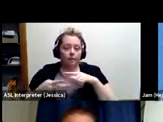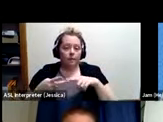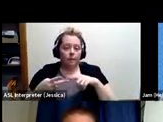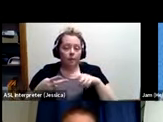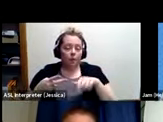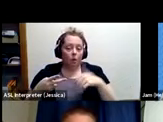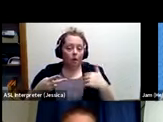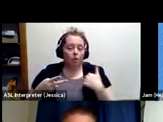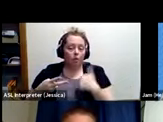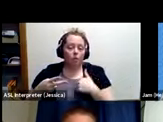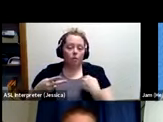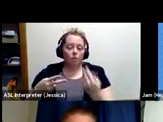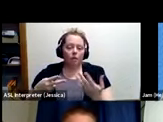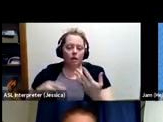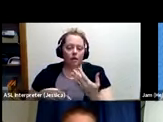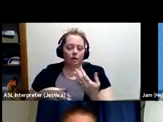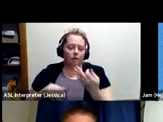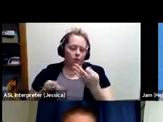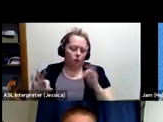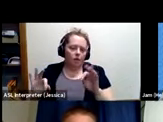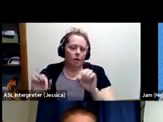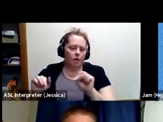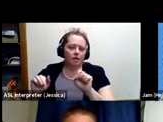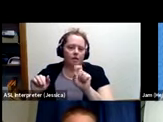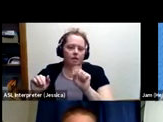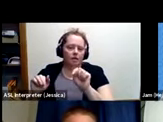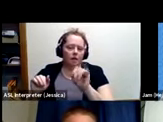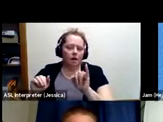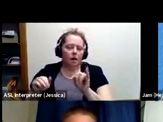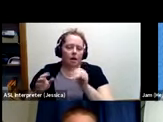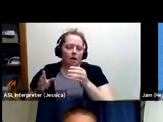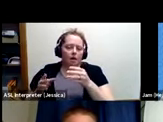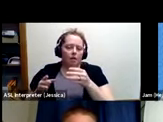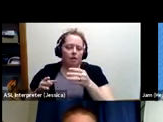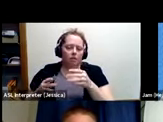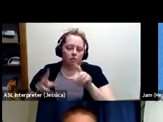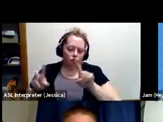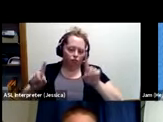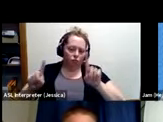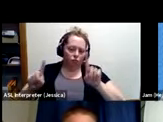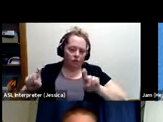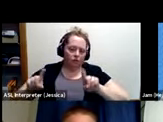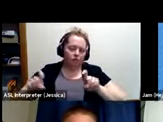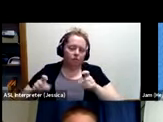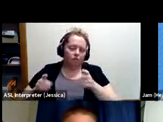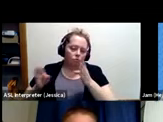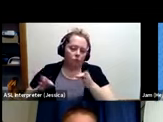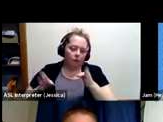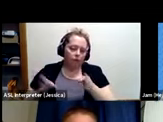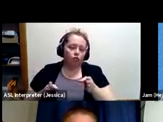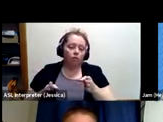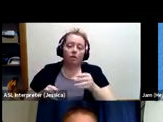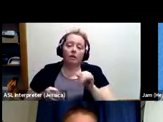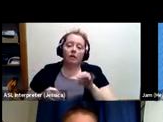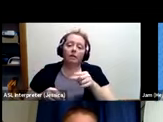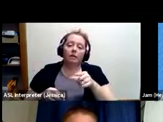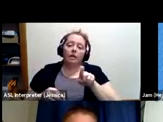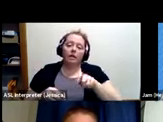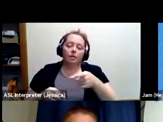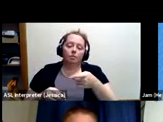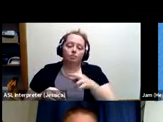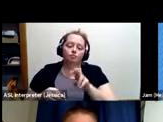and PrEP coordination. So we do STI testing and prevention, and we help link people to PrEP. We recognize